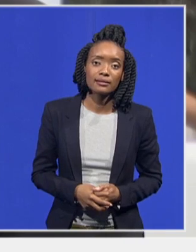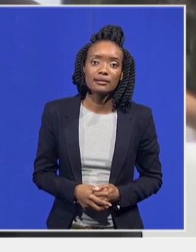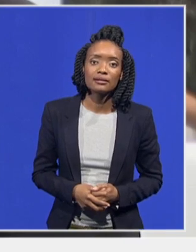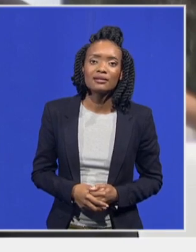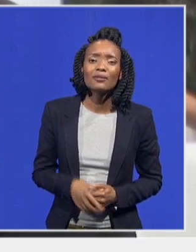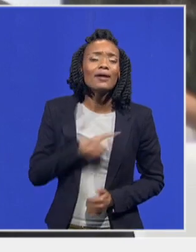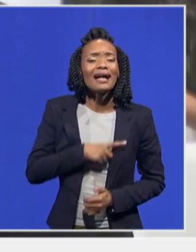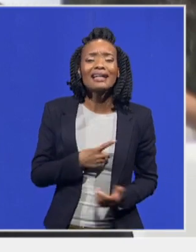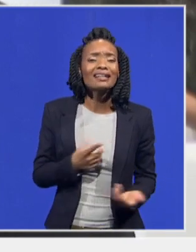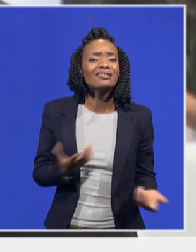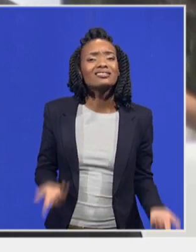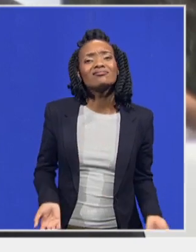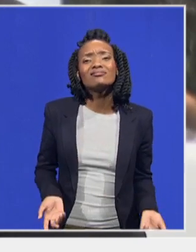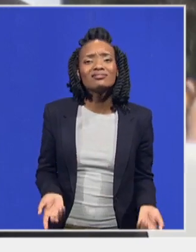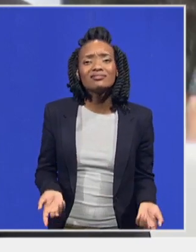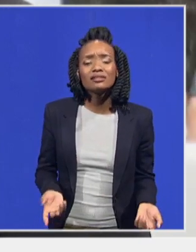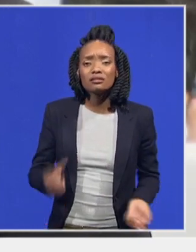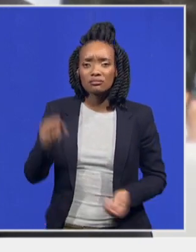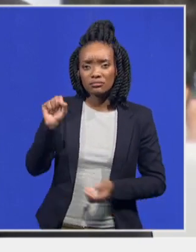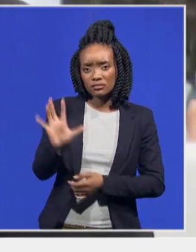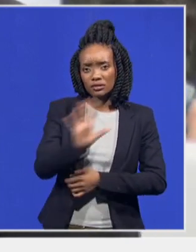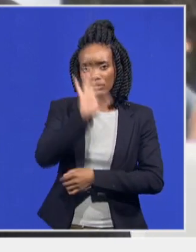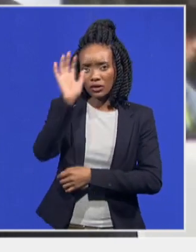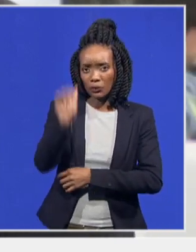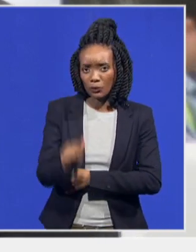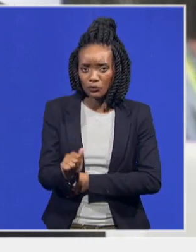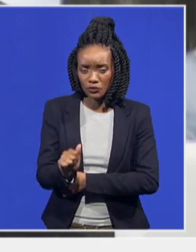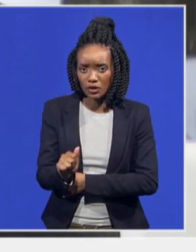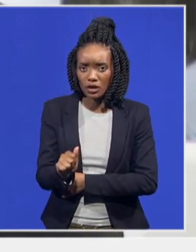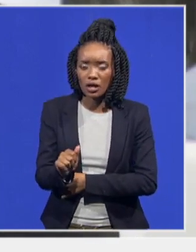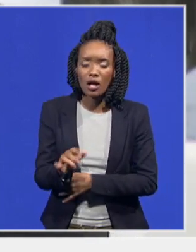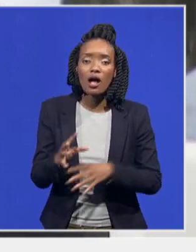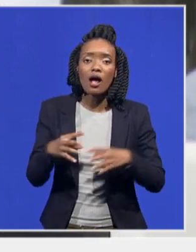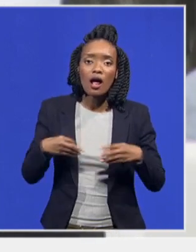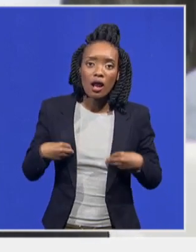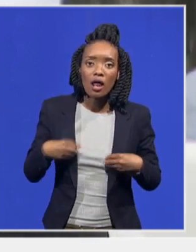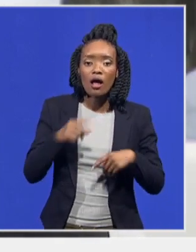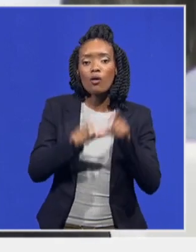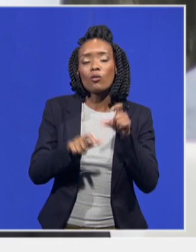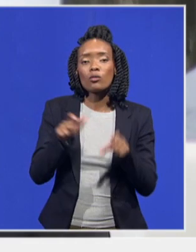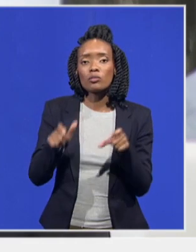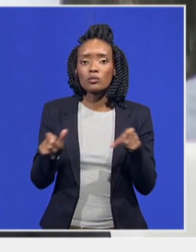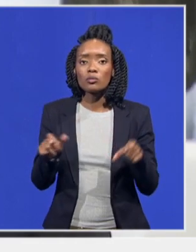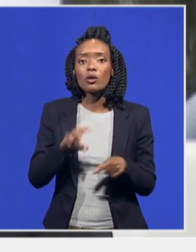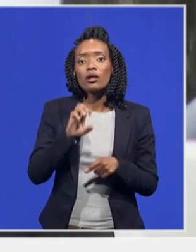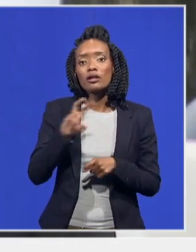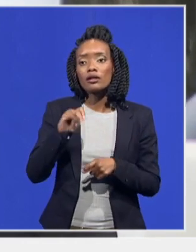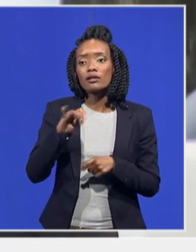why South Africa allow people to apply for e-visa?